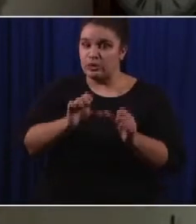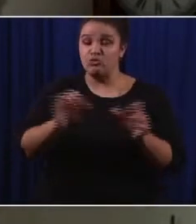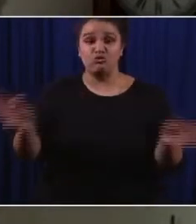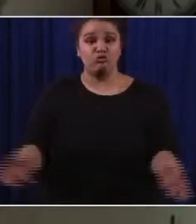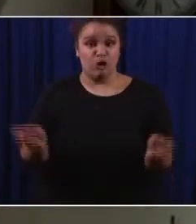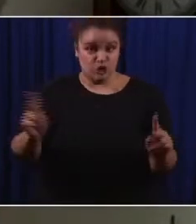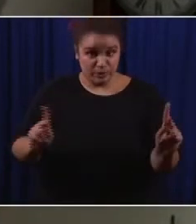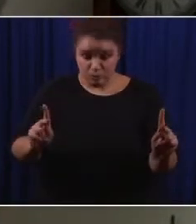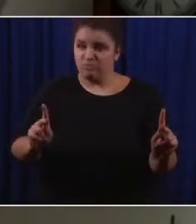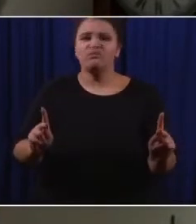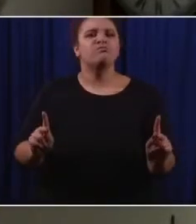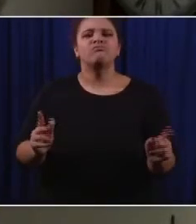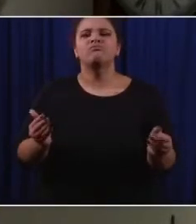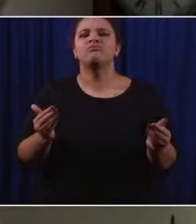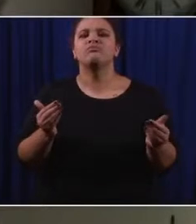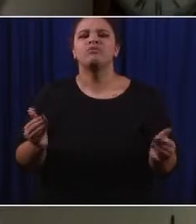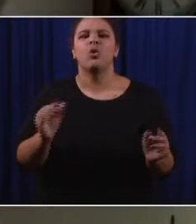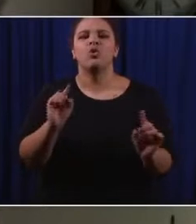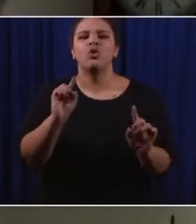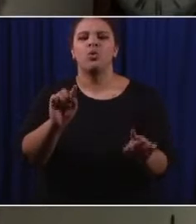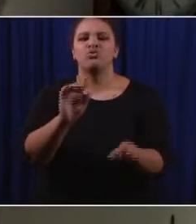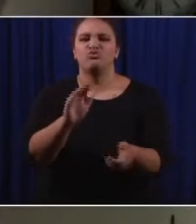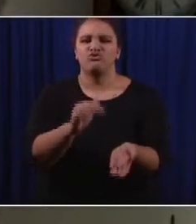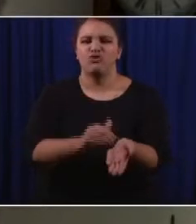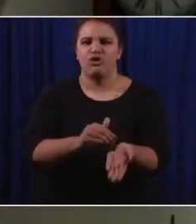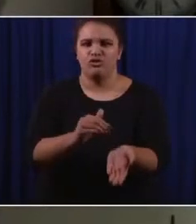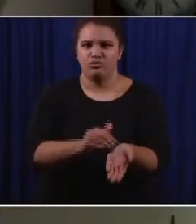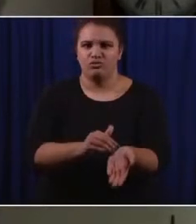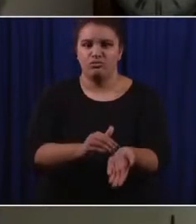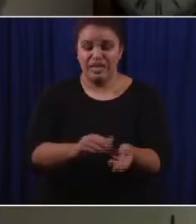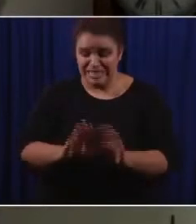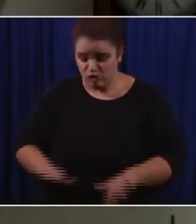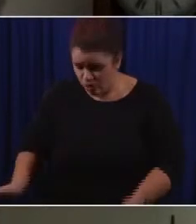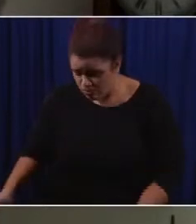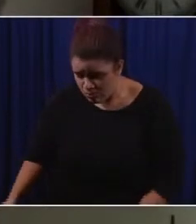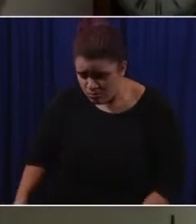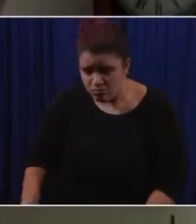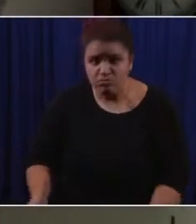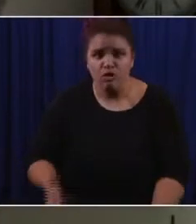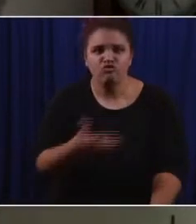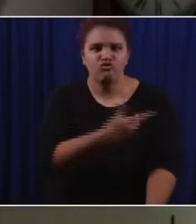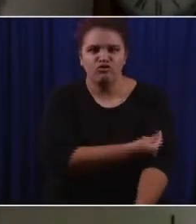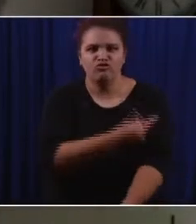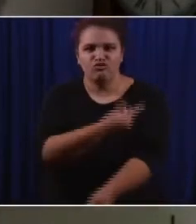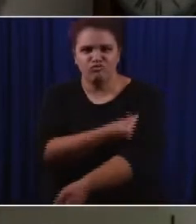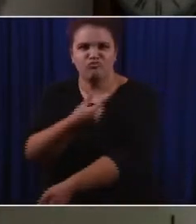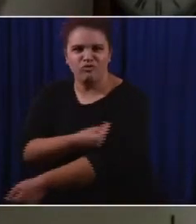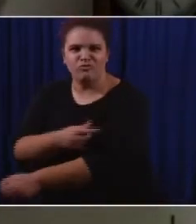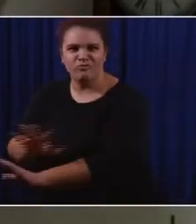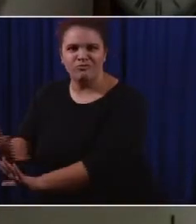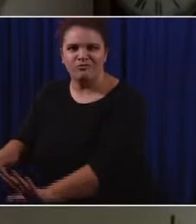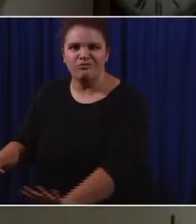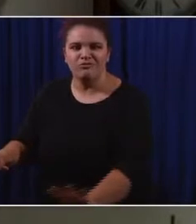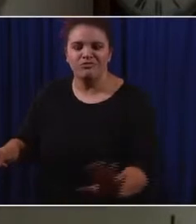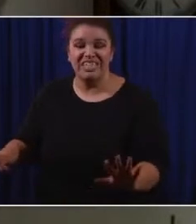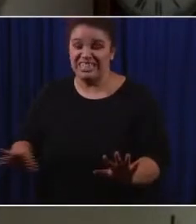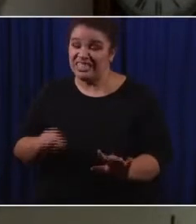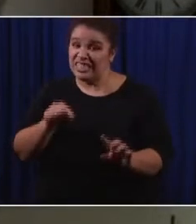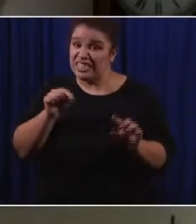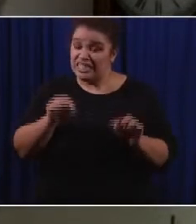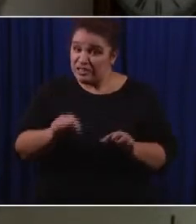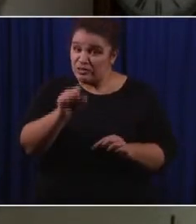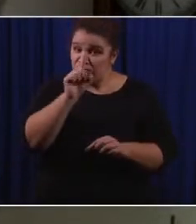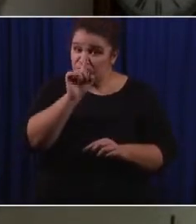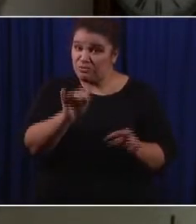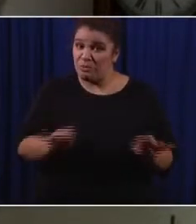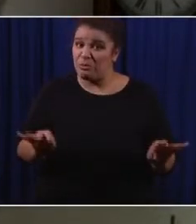your doctor, take your kids, get their shots. So this is a real issue. It's something we're